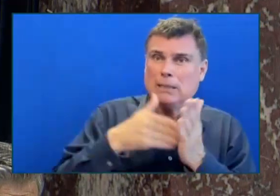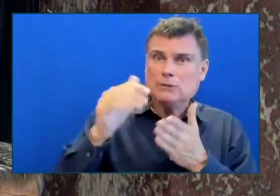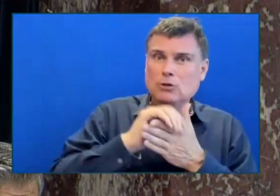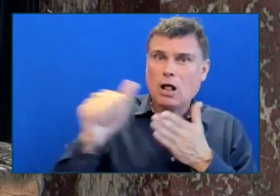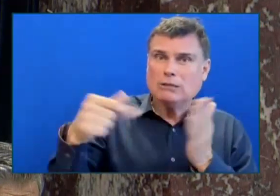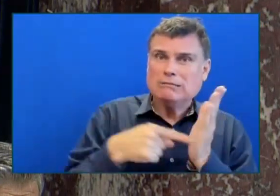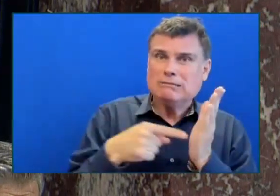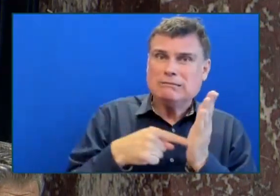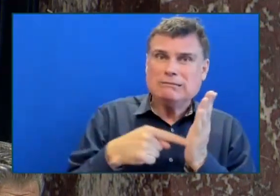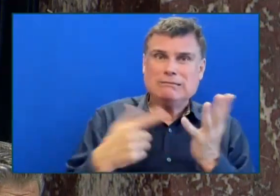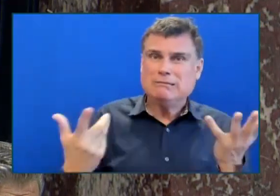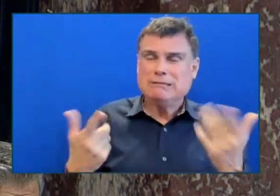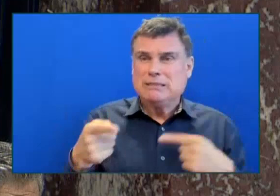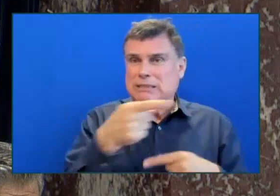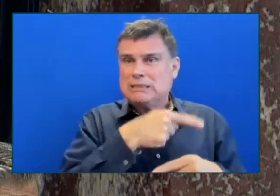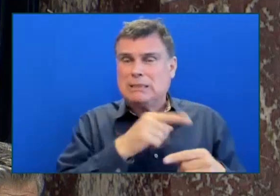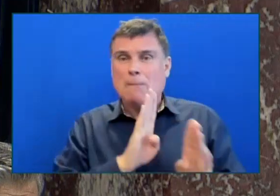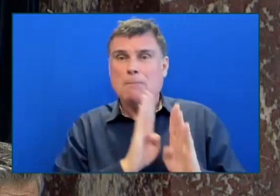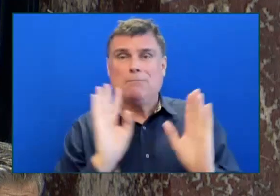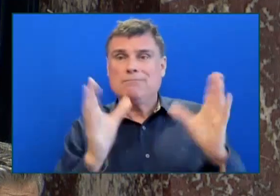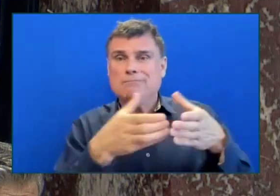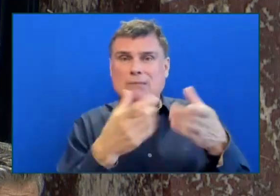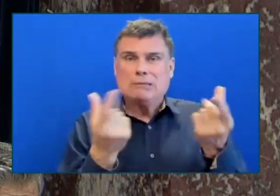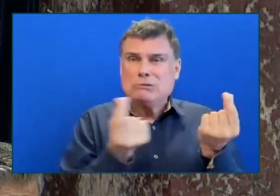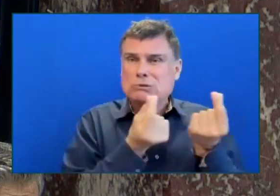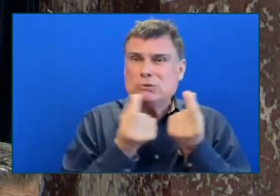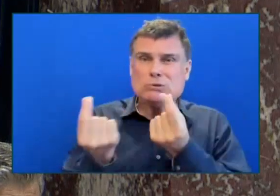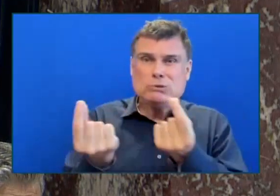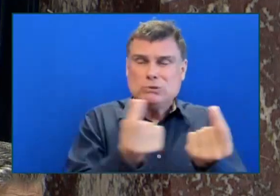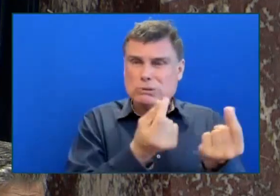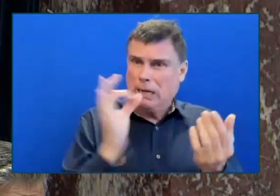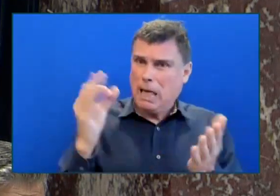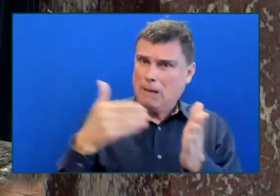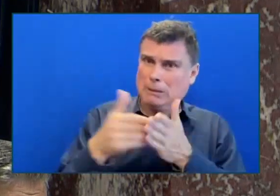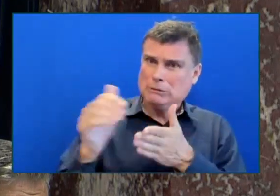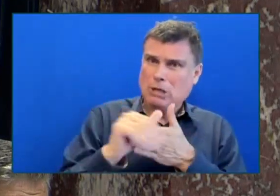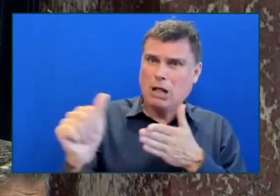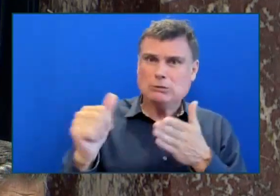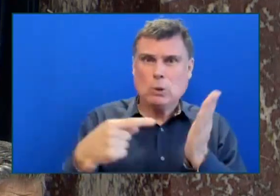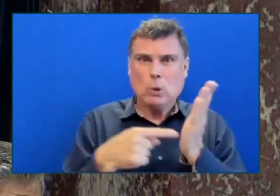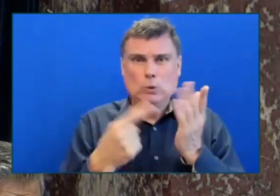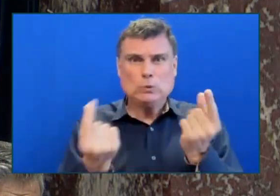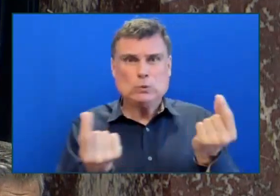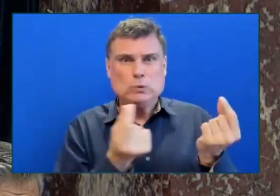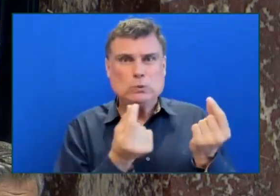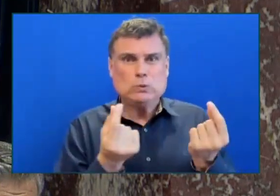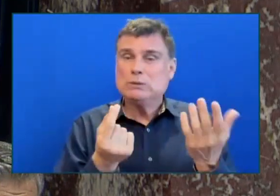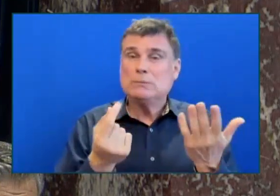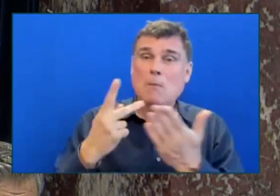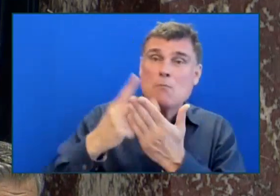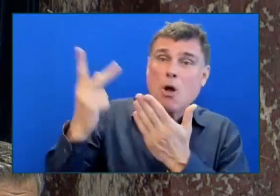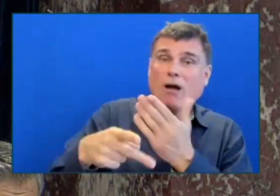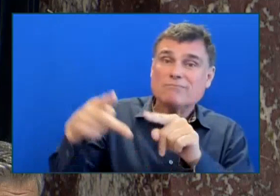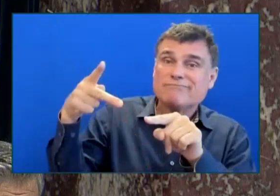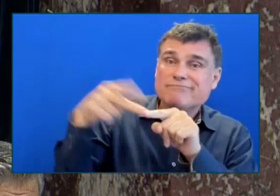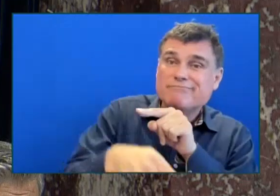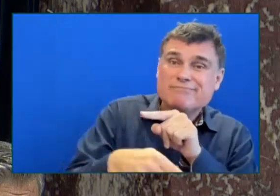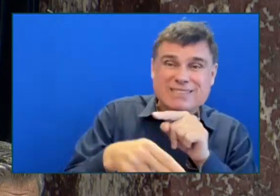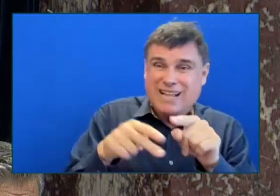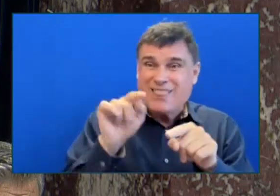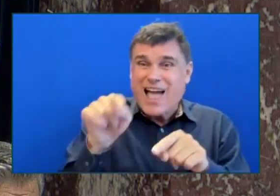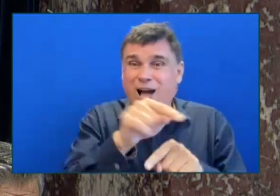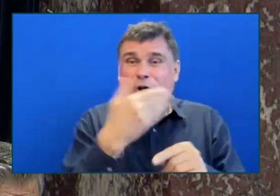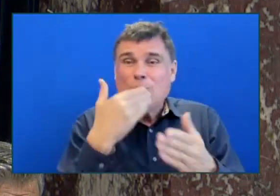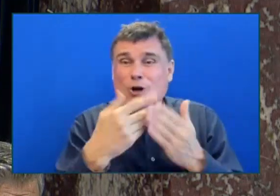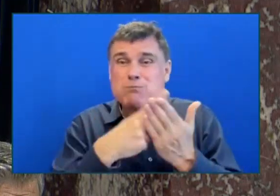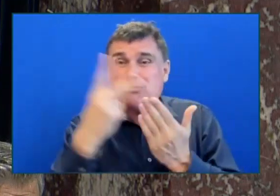classes together, moving or discontinuing valuable educational programs, or relocating students to cover the deficit.